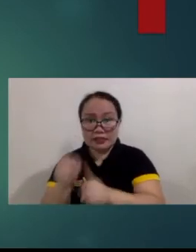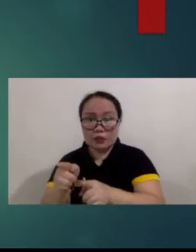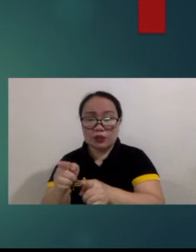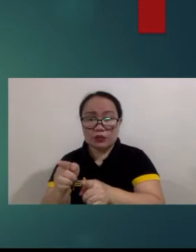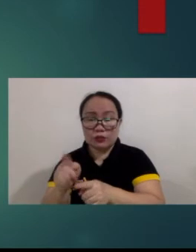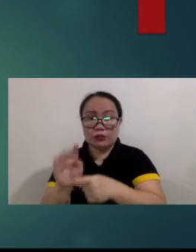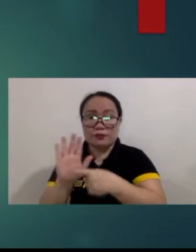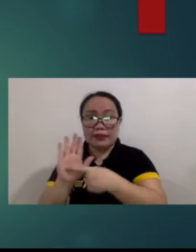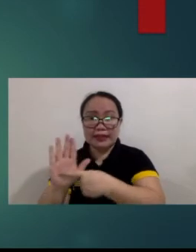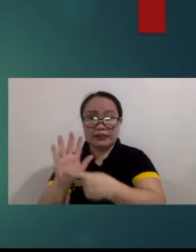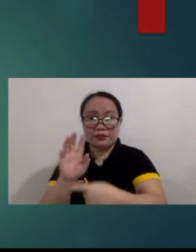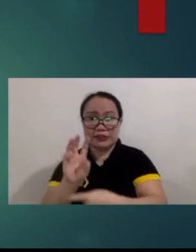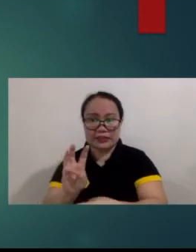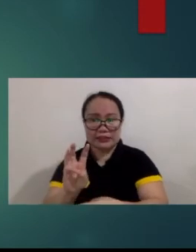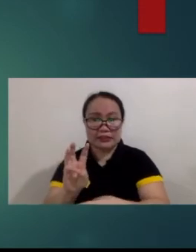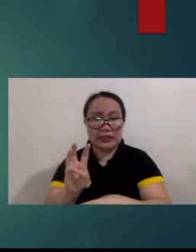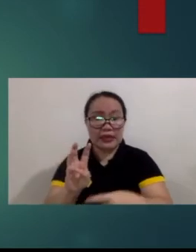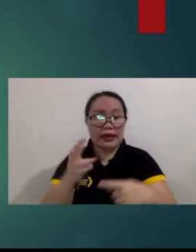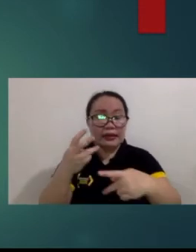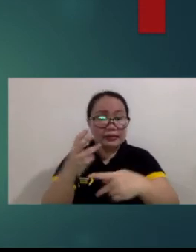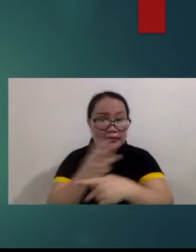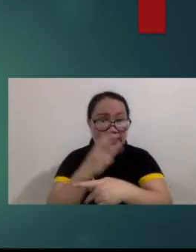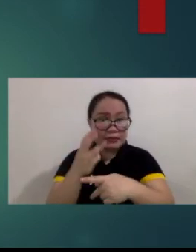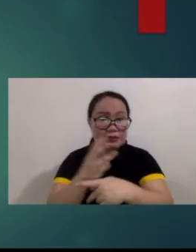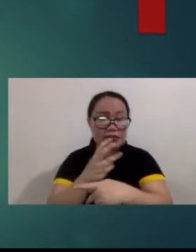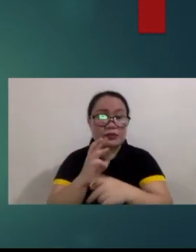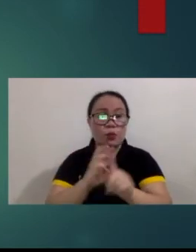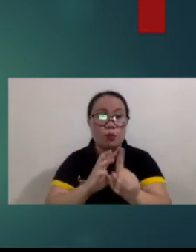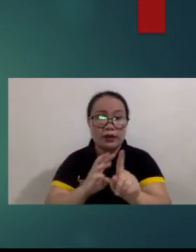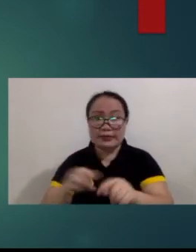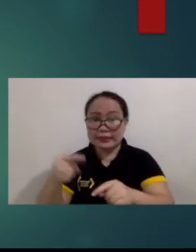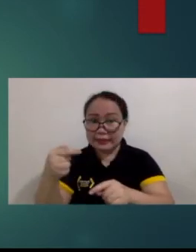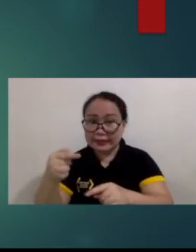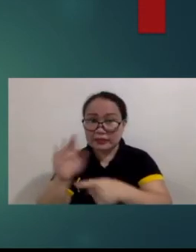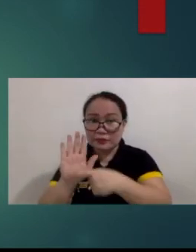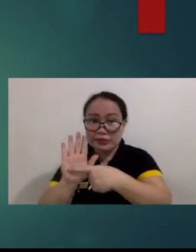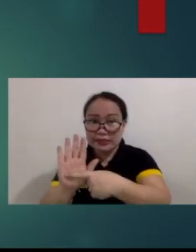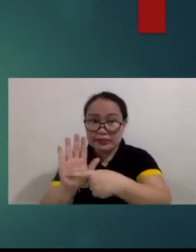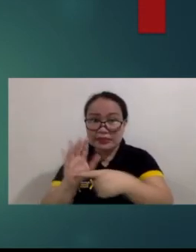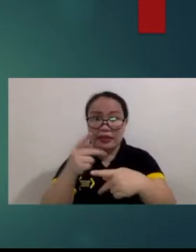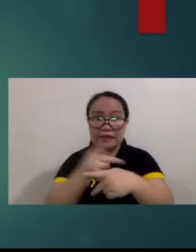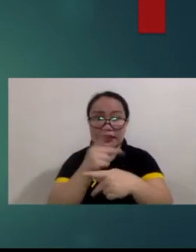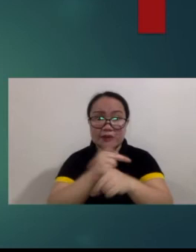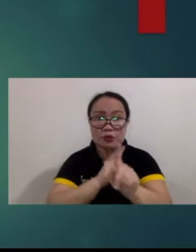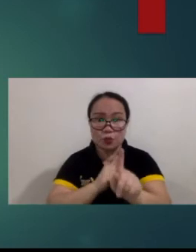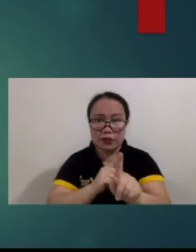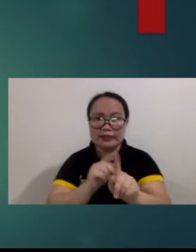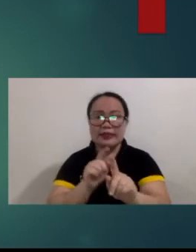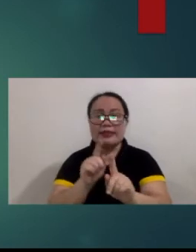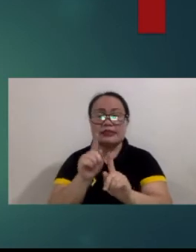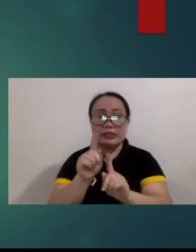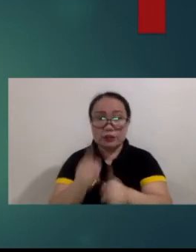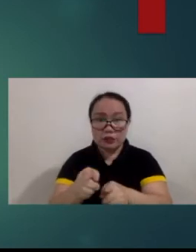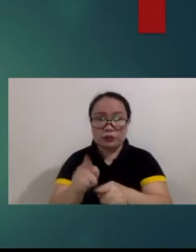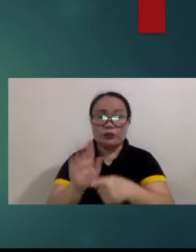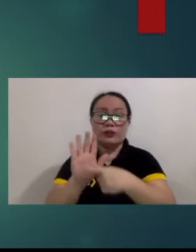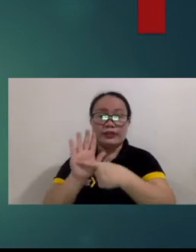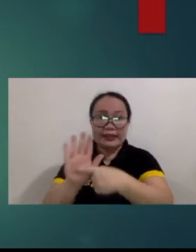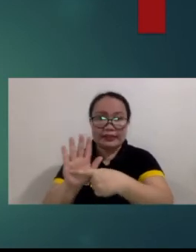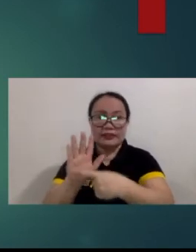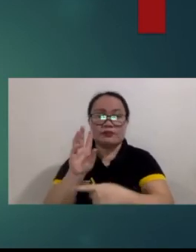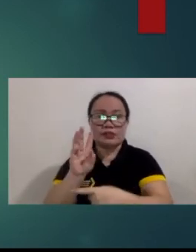is equal to negative 6 times 1. Negative 6 times 1 is equal